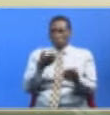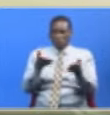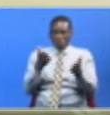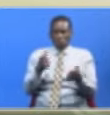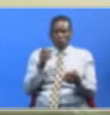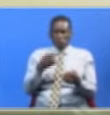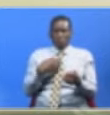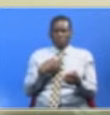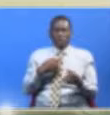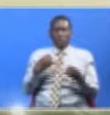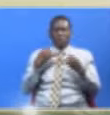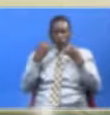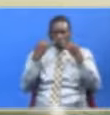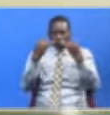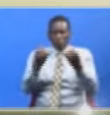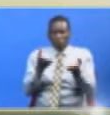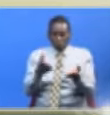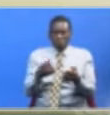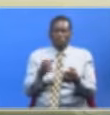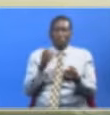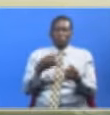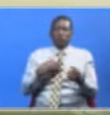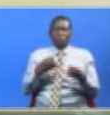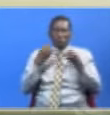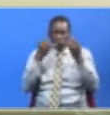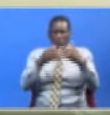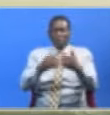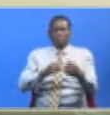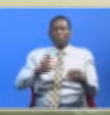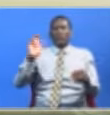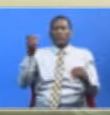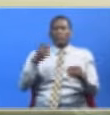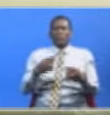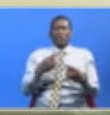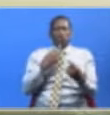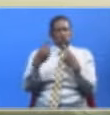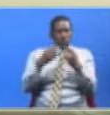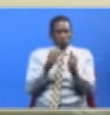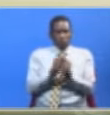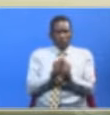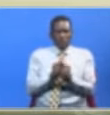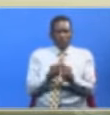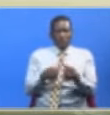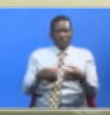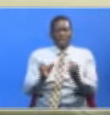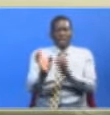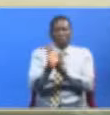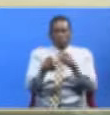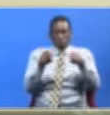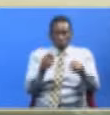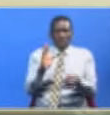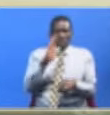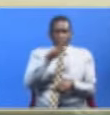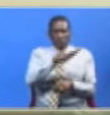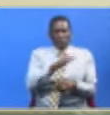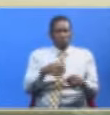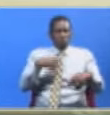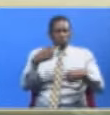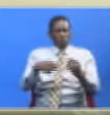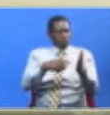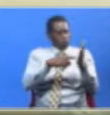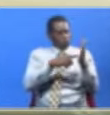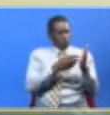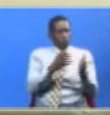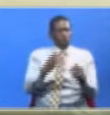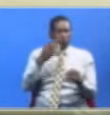informed before the president made his address earlier this evening. So we shall be continuing to cover this for you and to tell